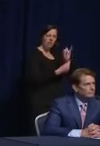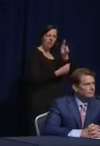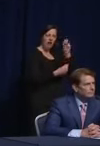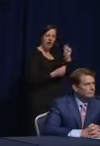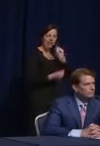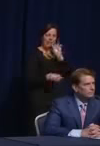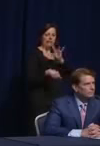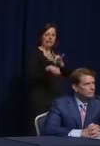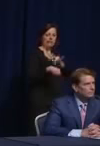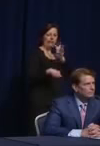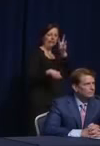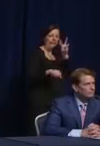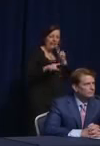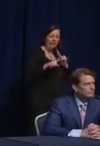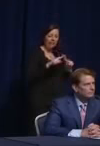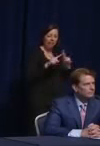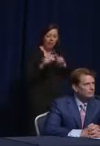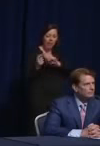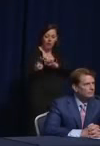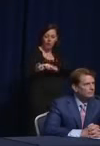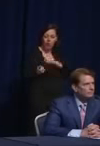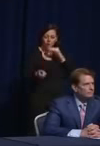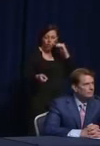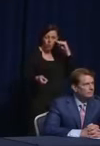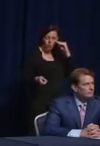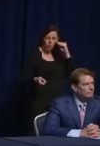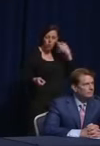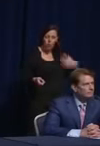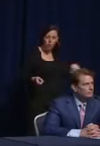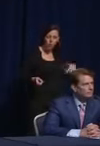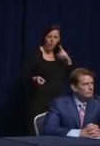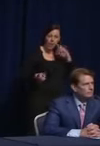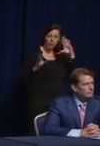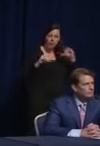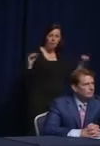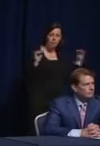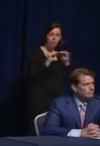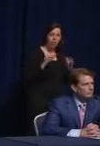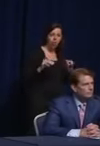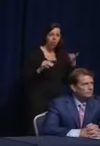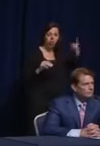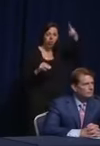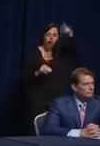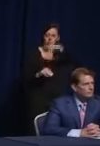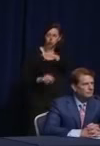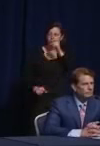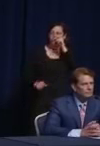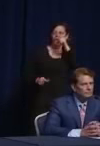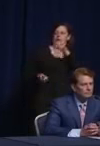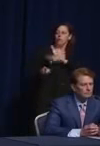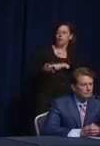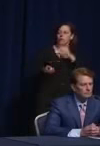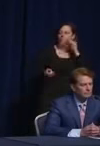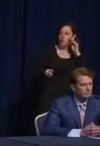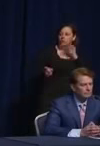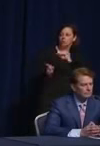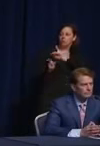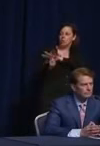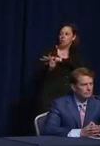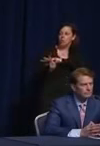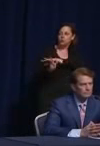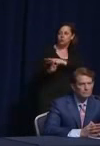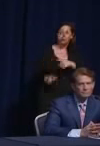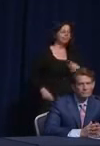homes? Is that you said that you expected many more thousands of cases. Are you surprised by this development, and how worried are you about that? I'm not a